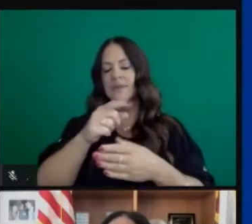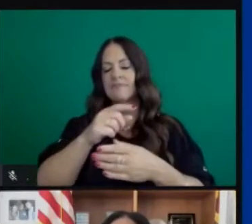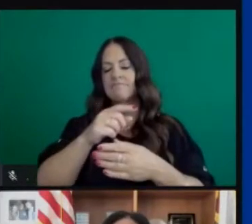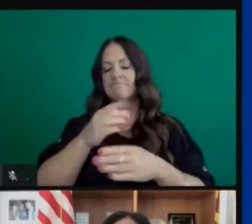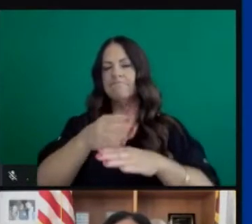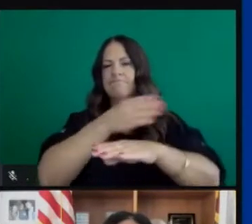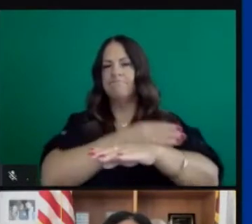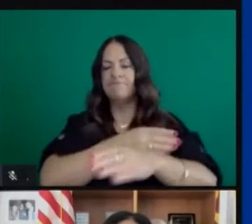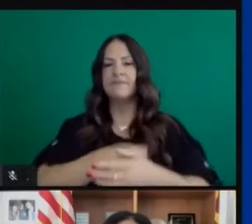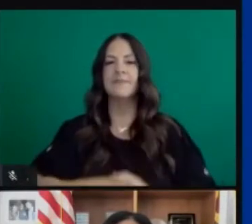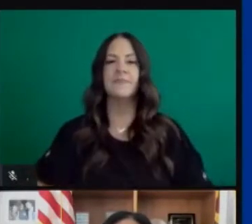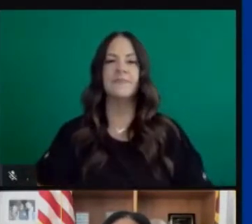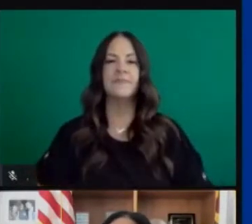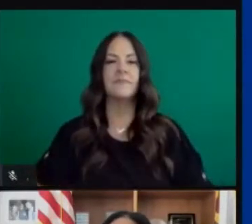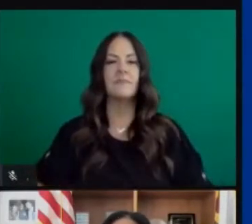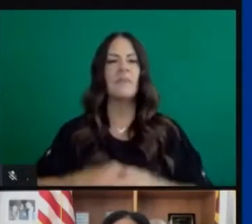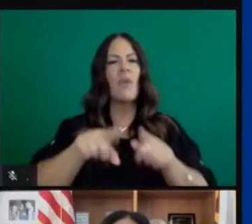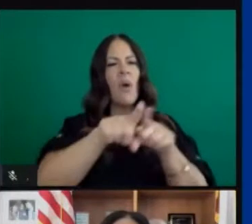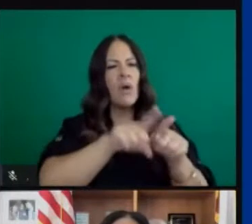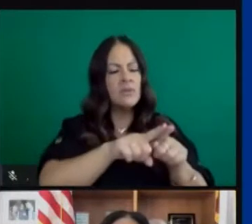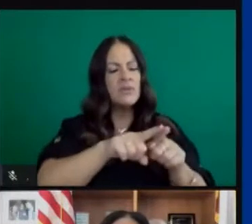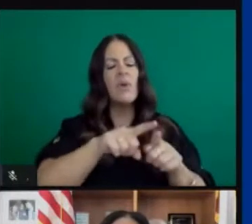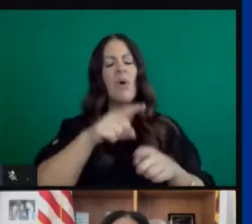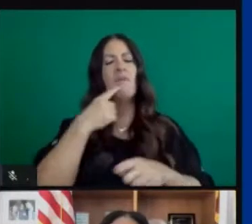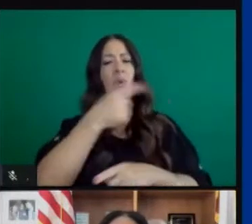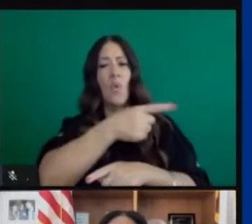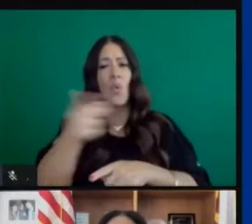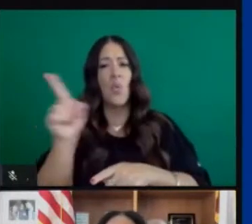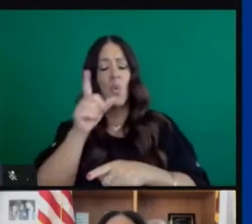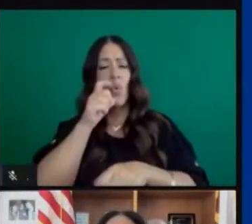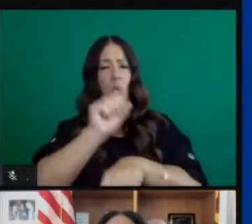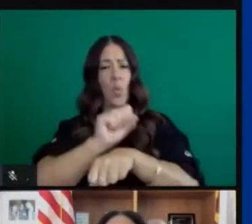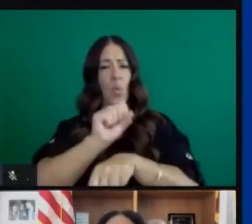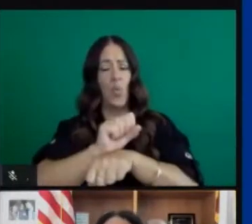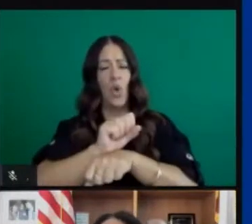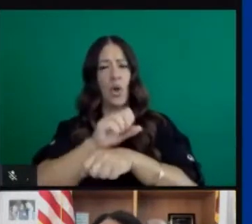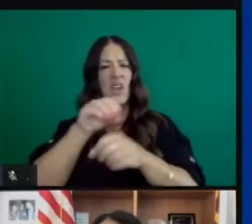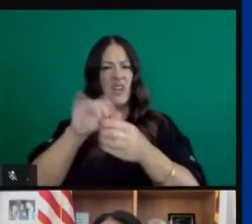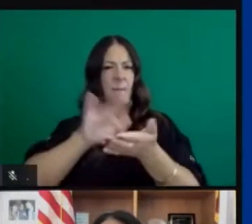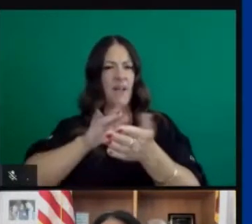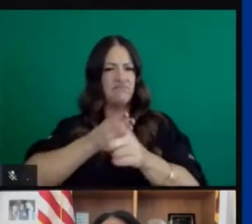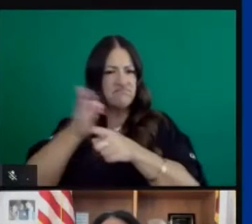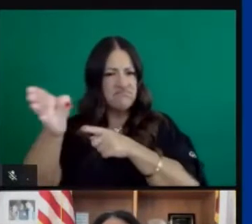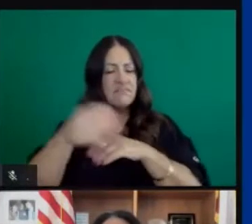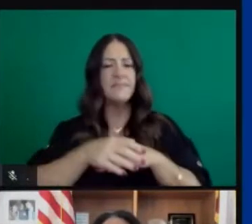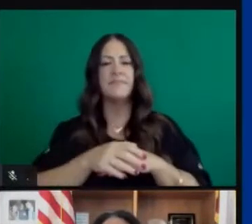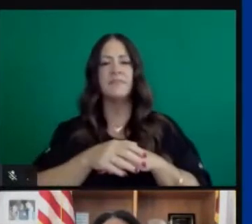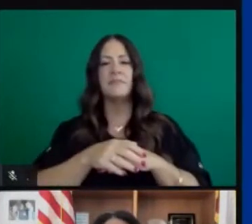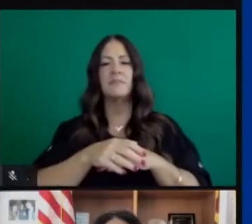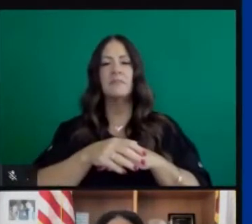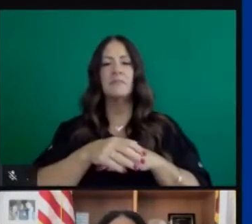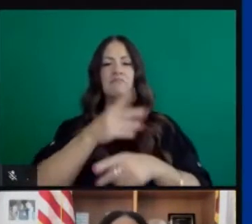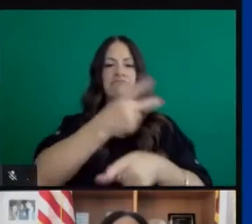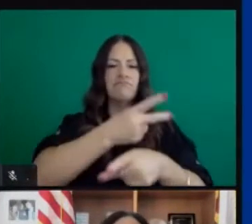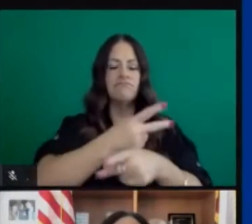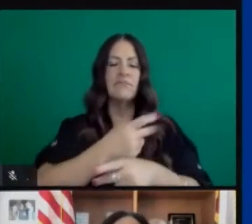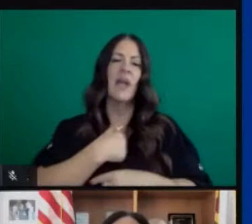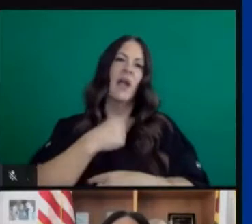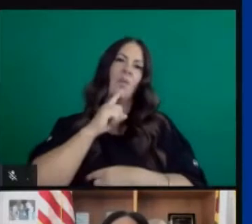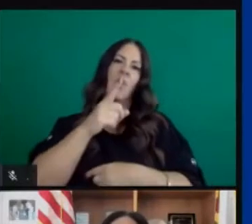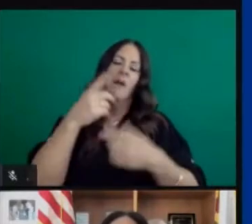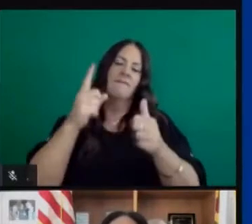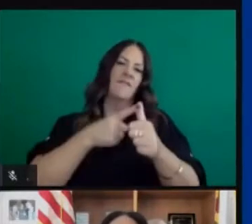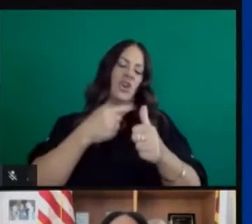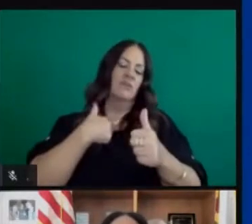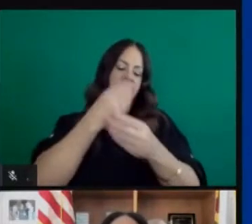and the critical role that they play being on the front lines, I want to express my profound gratitude to our